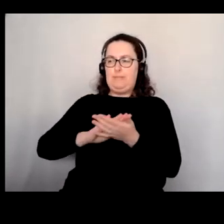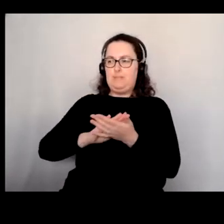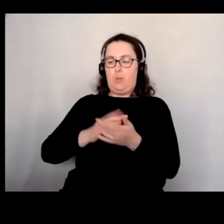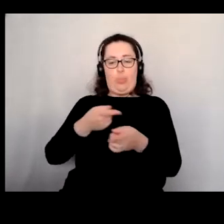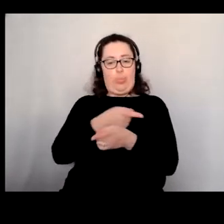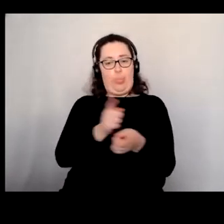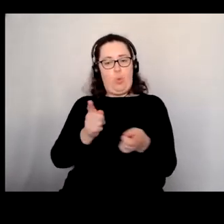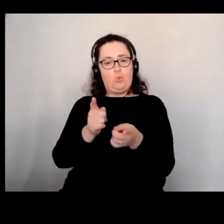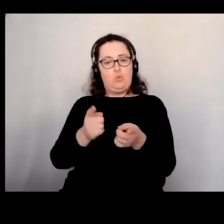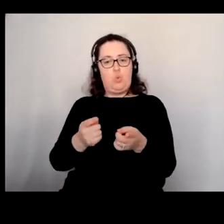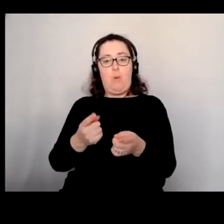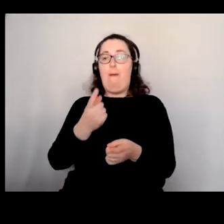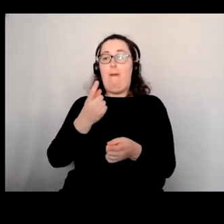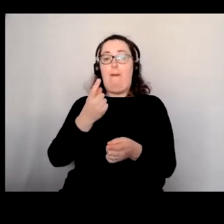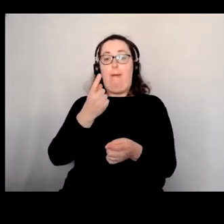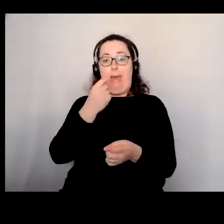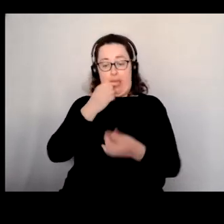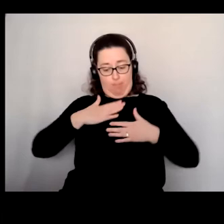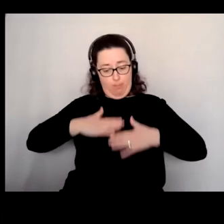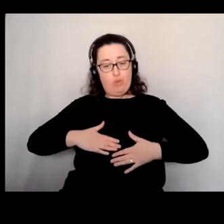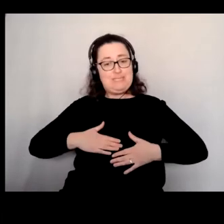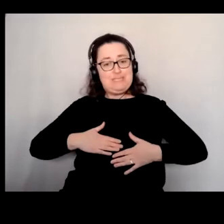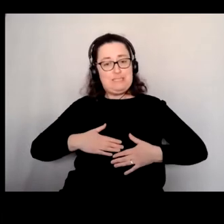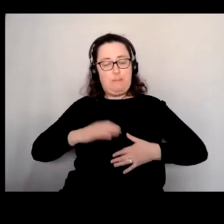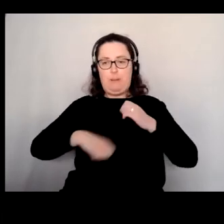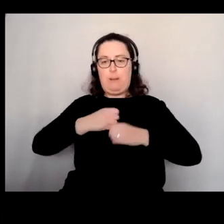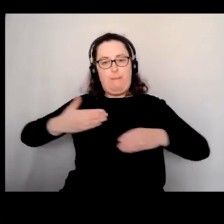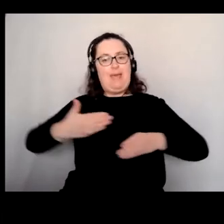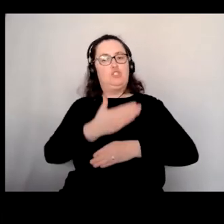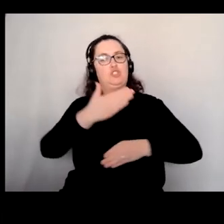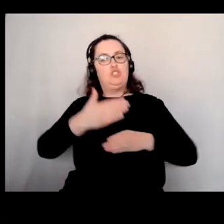activate able-bodied artists,